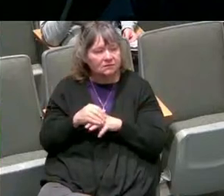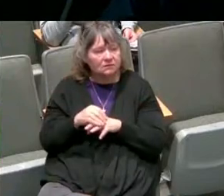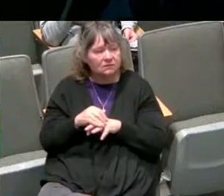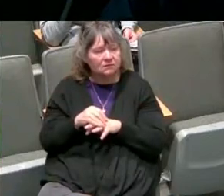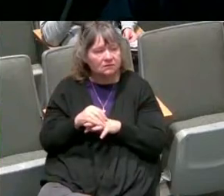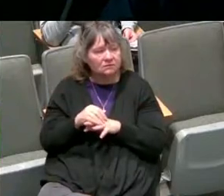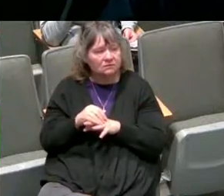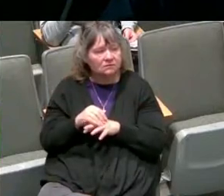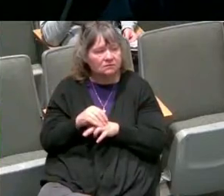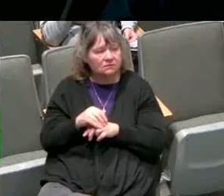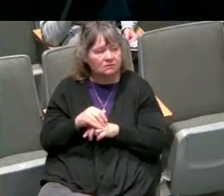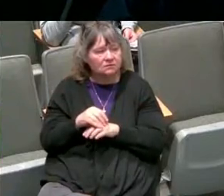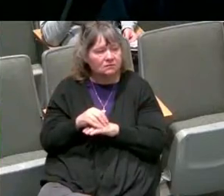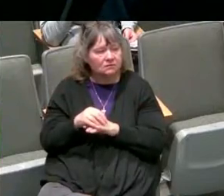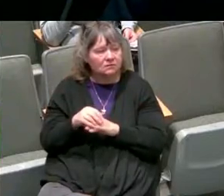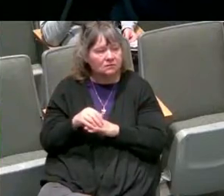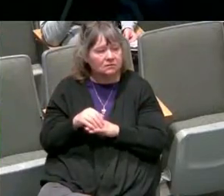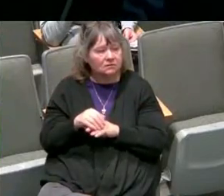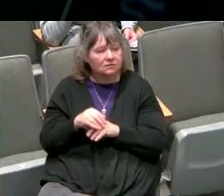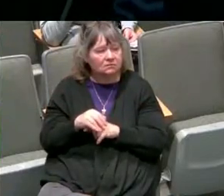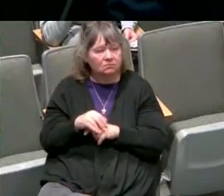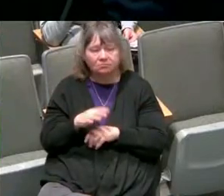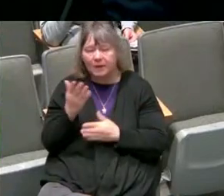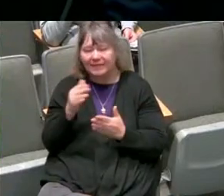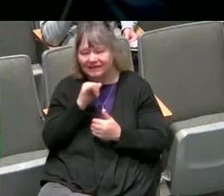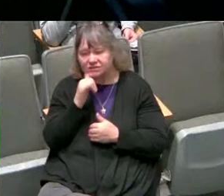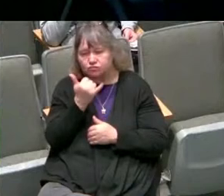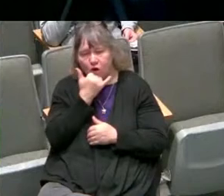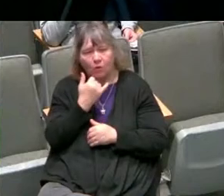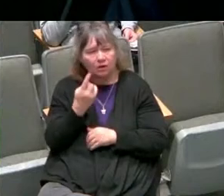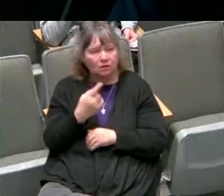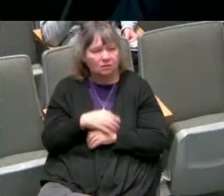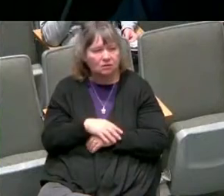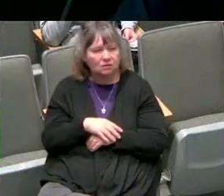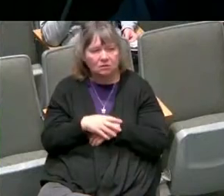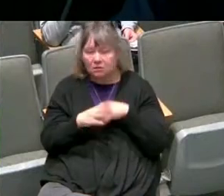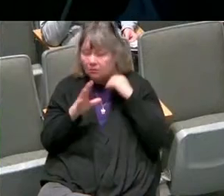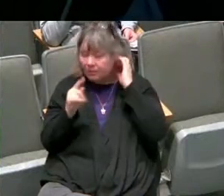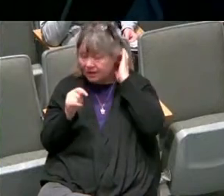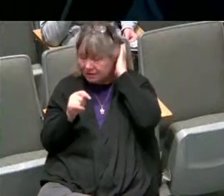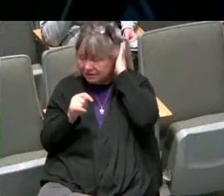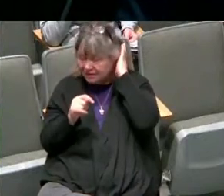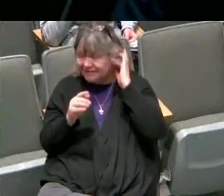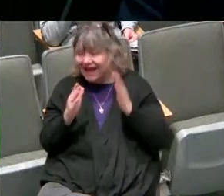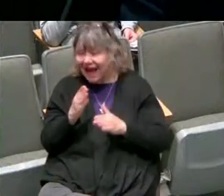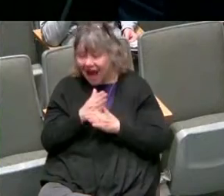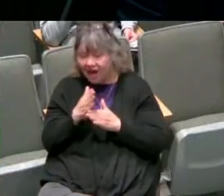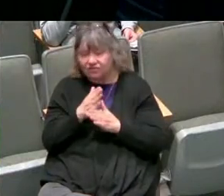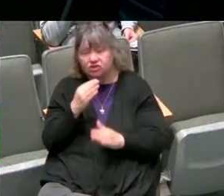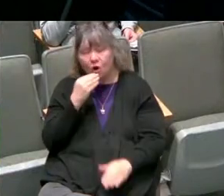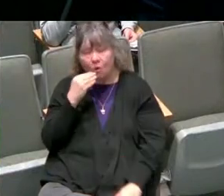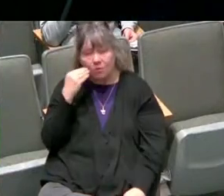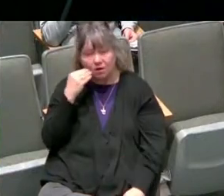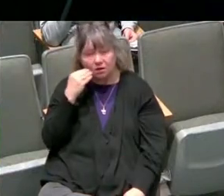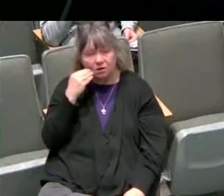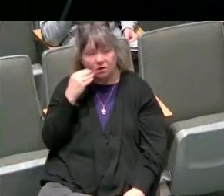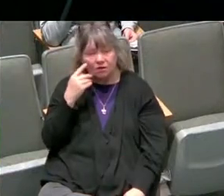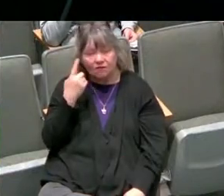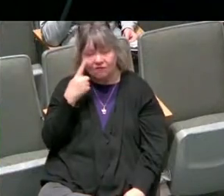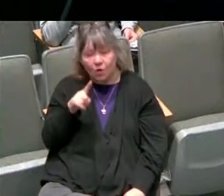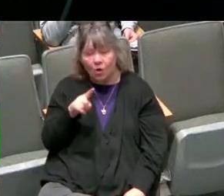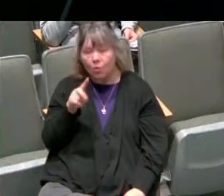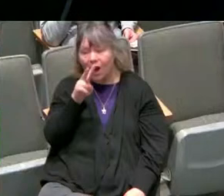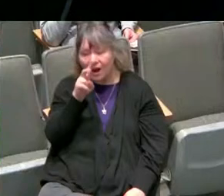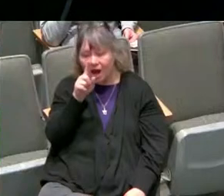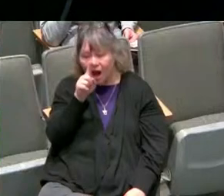maybe that's not the right one okay well if you can get it up you can get it up but for the average home for a 100